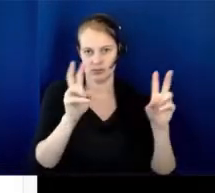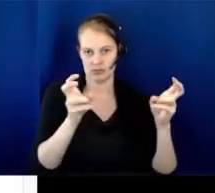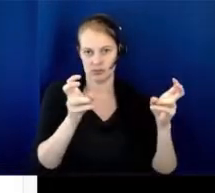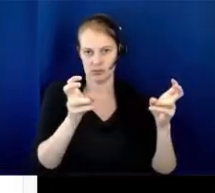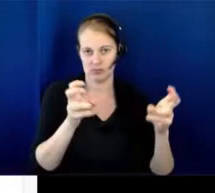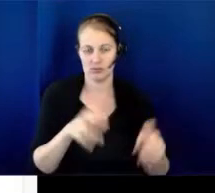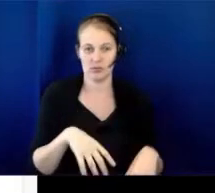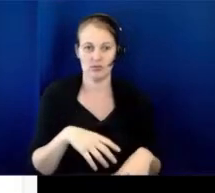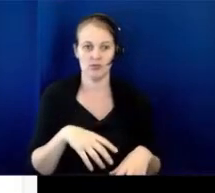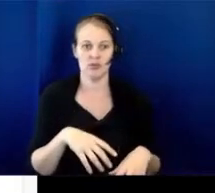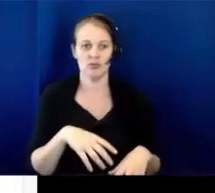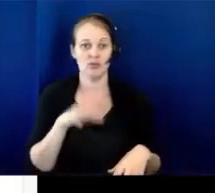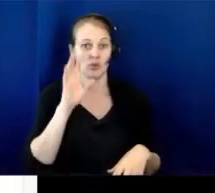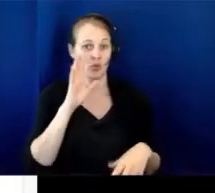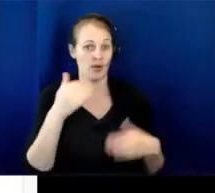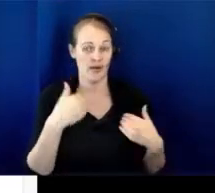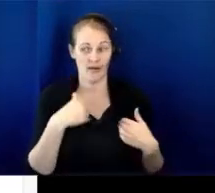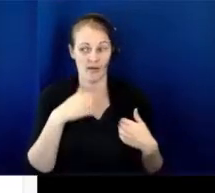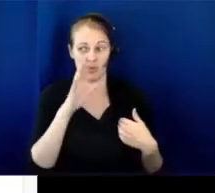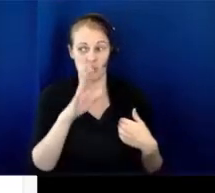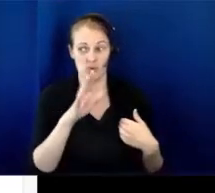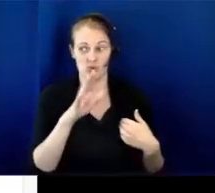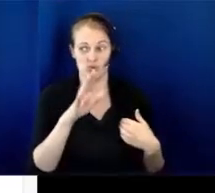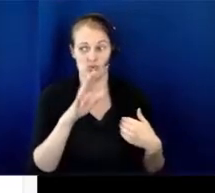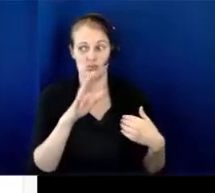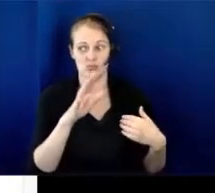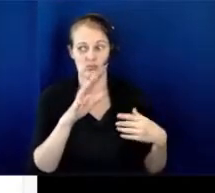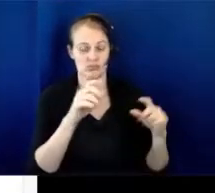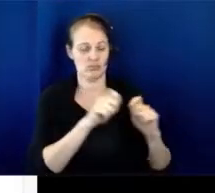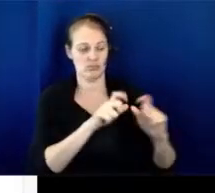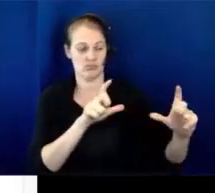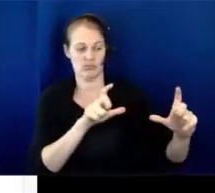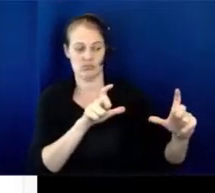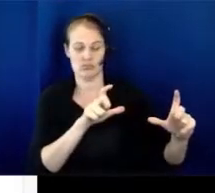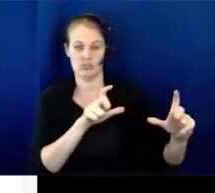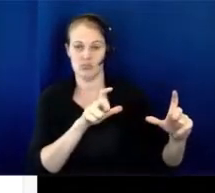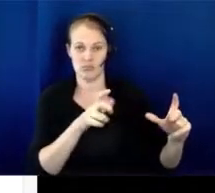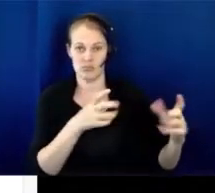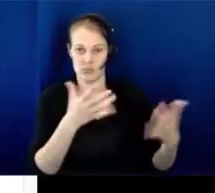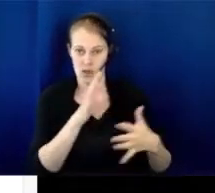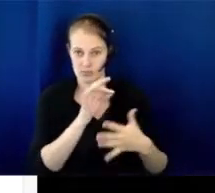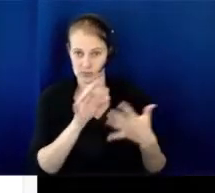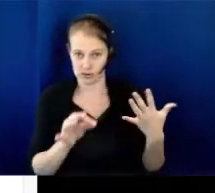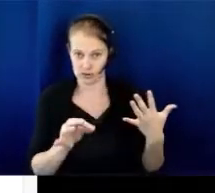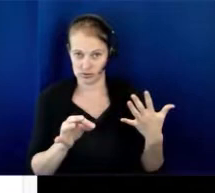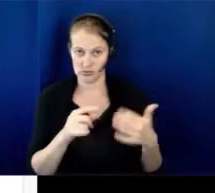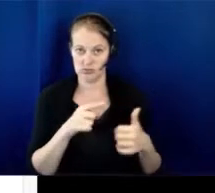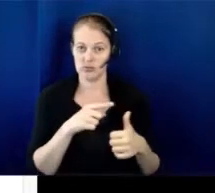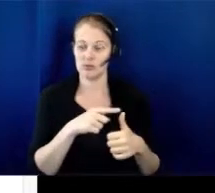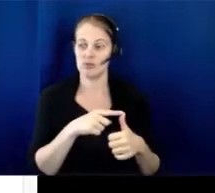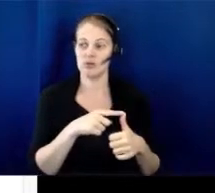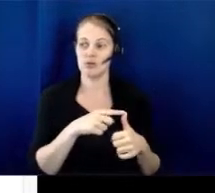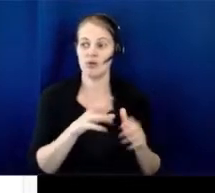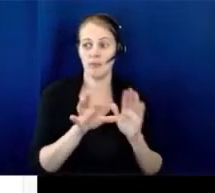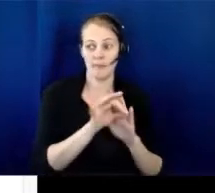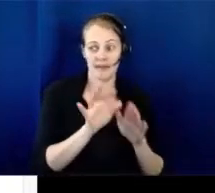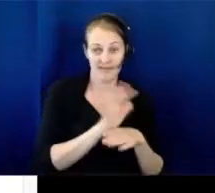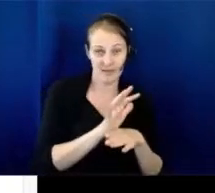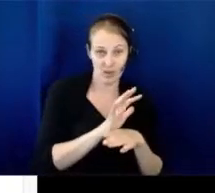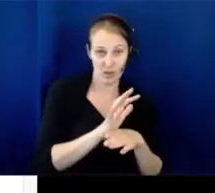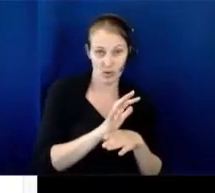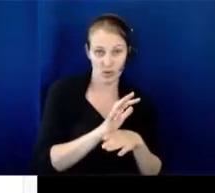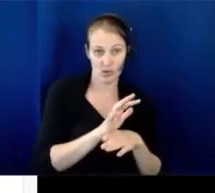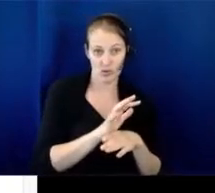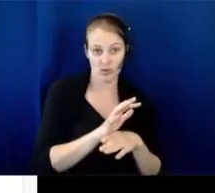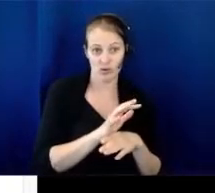face. So you have a couple options here that you can choose from. Now, you can choose the video. So right now I have it as clicked off as